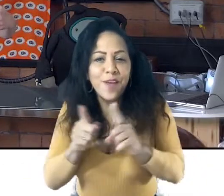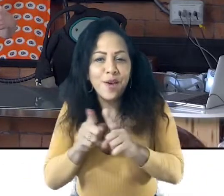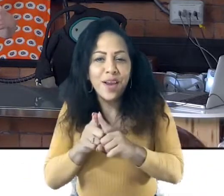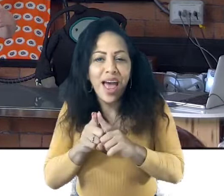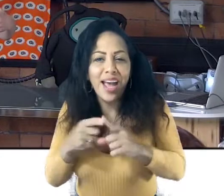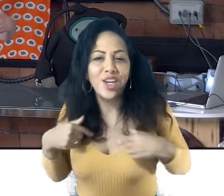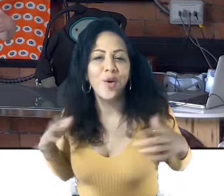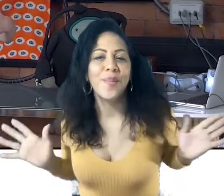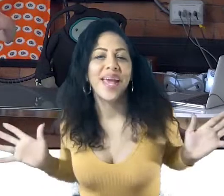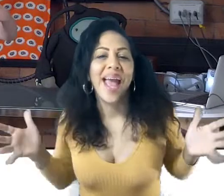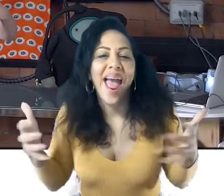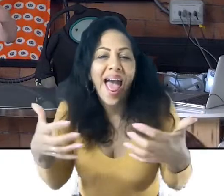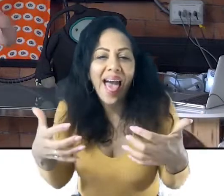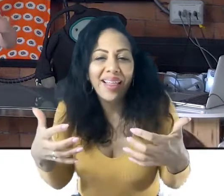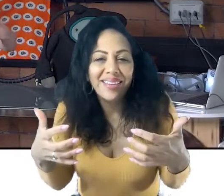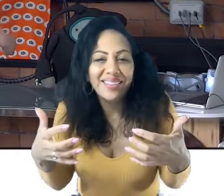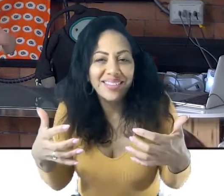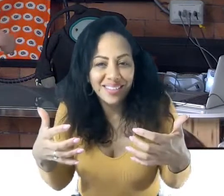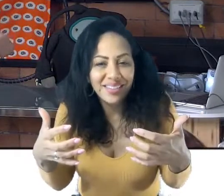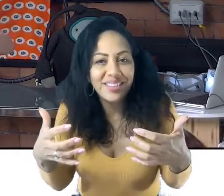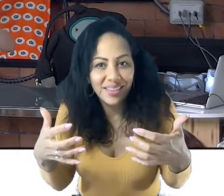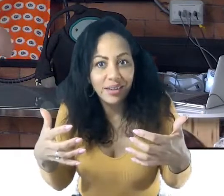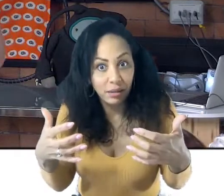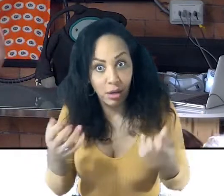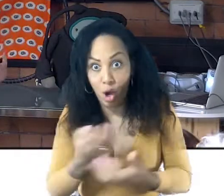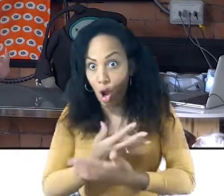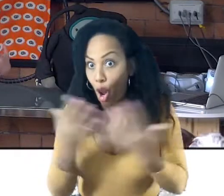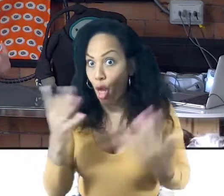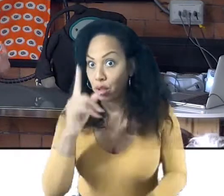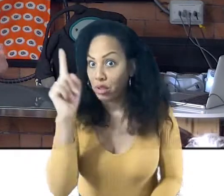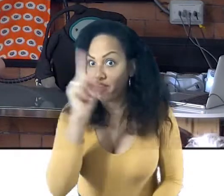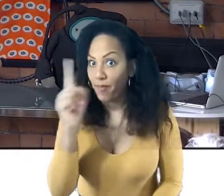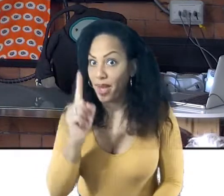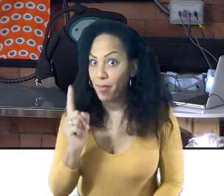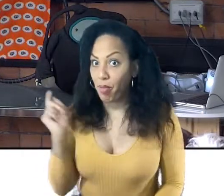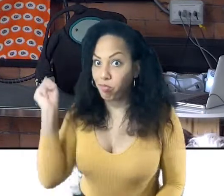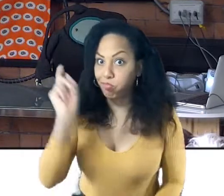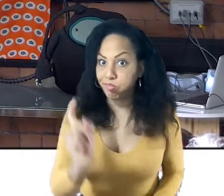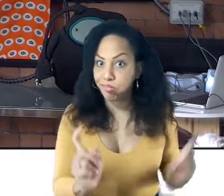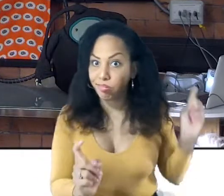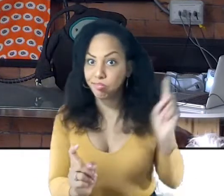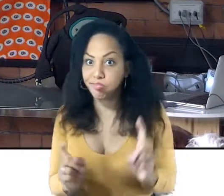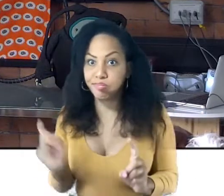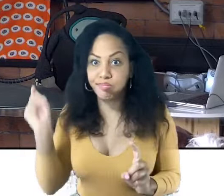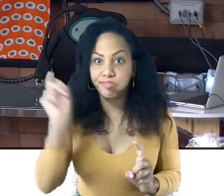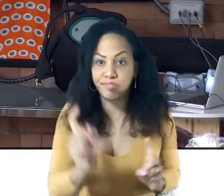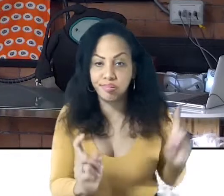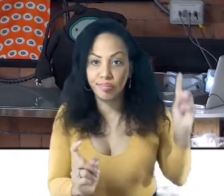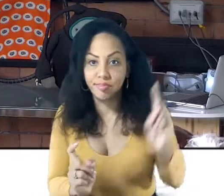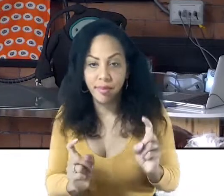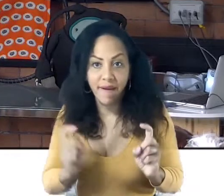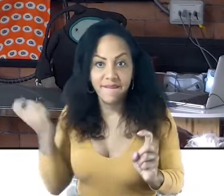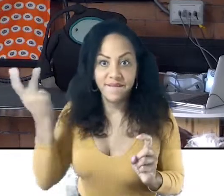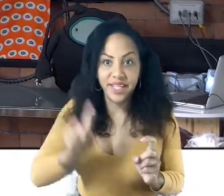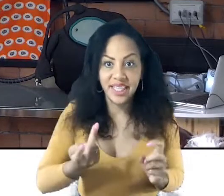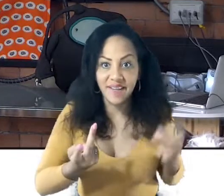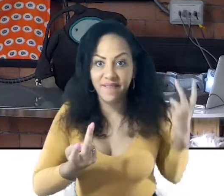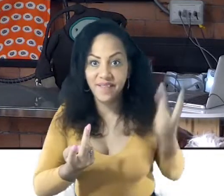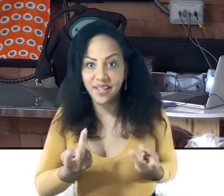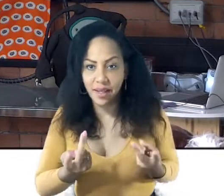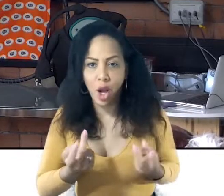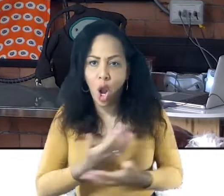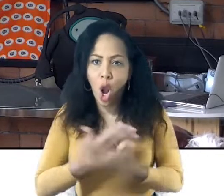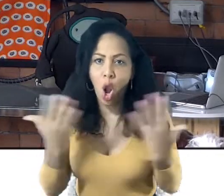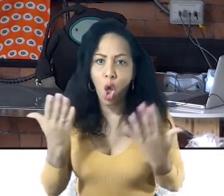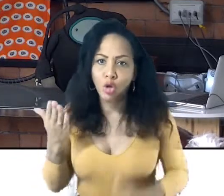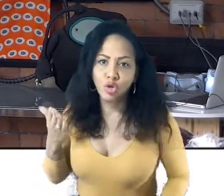and it is a place where lots of people go to visit, and it has historically been a place of pilgrimage, and it's historically been a place where